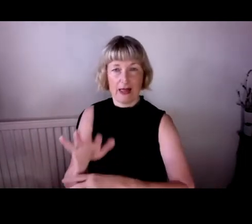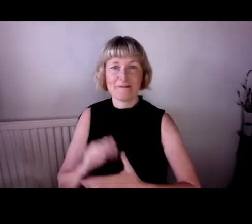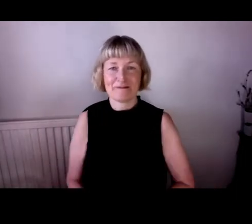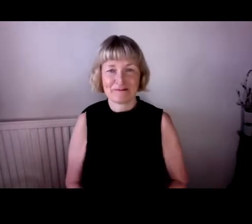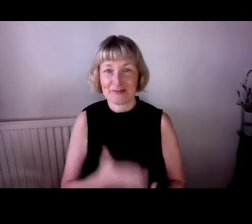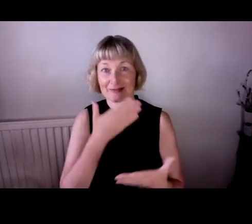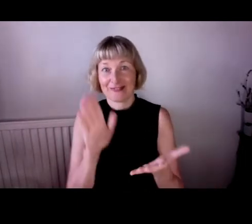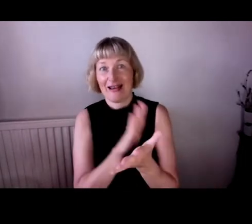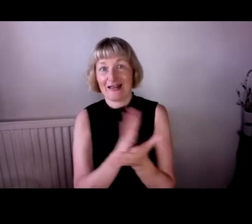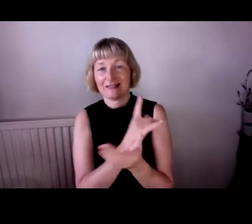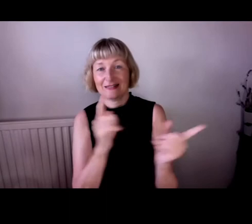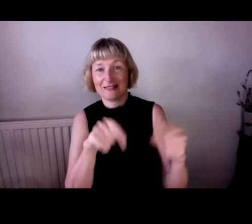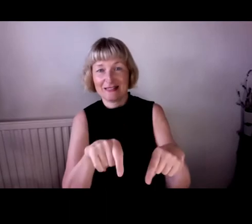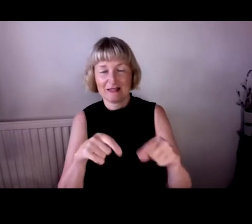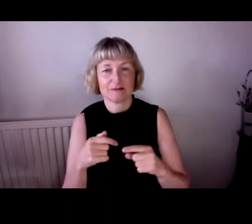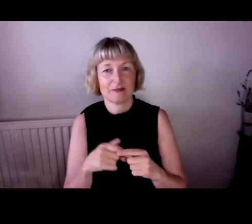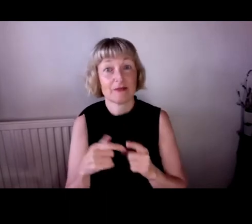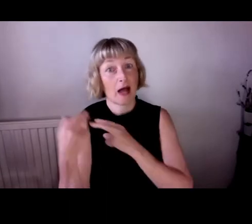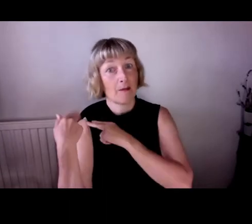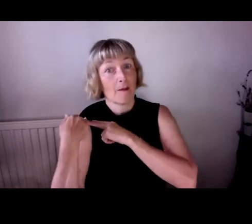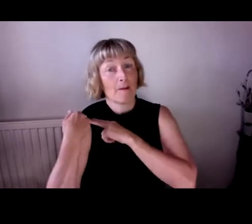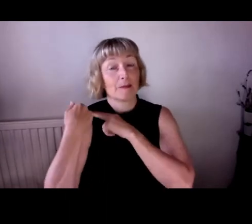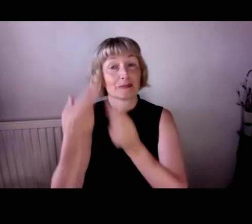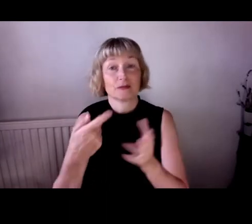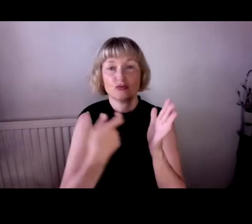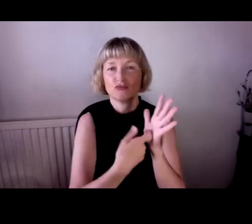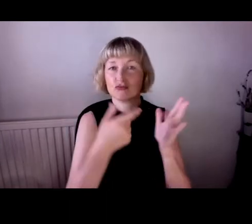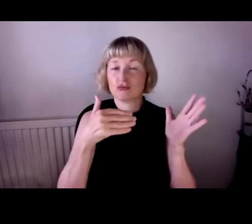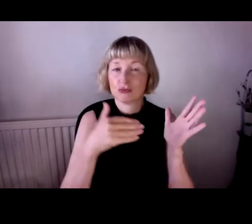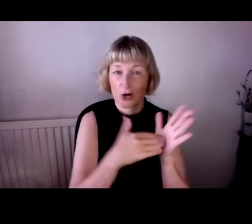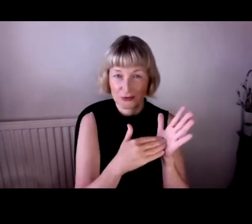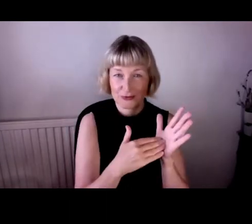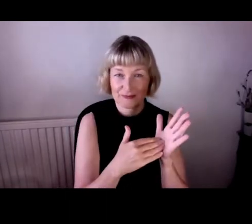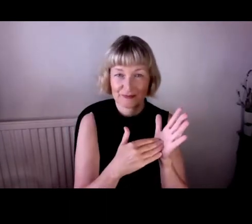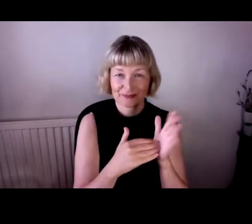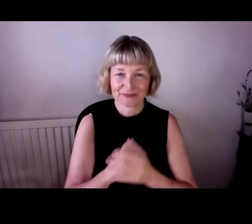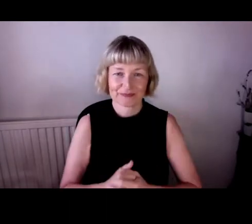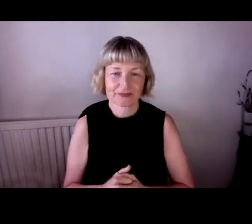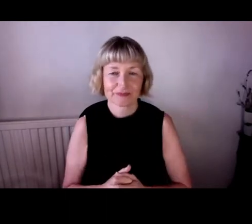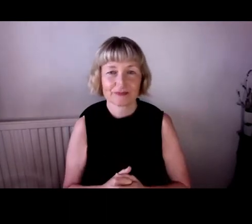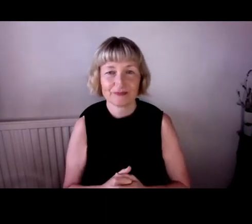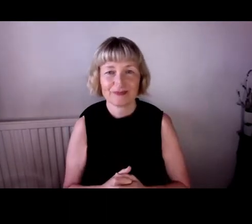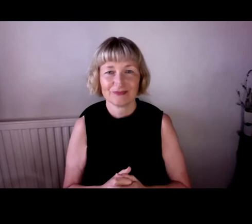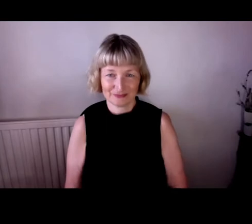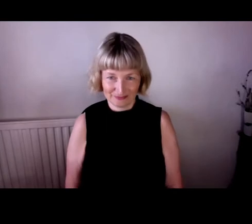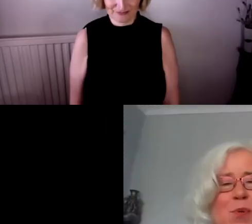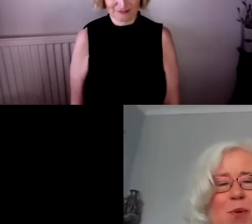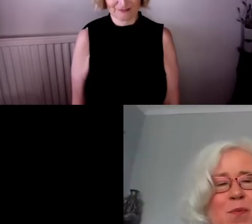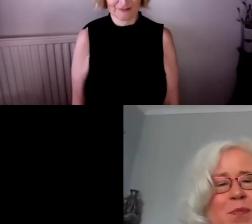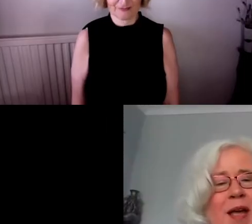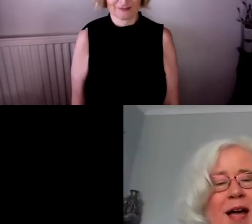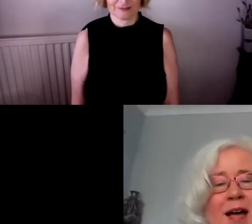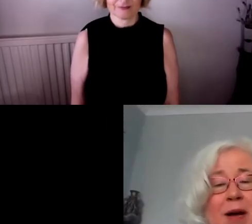here too. I'm going to pass straight over to Roz and leave you to take it away. Thank